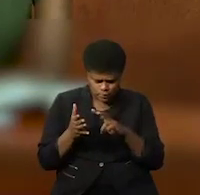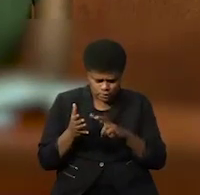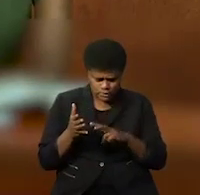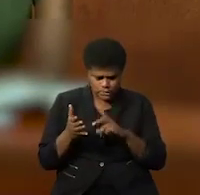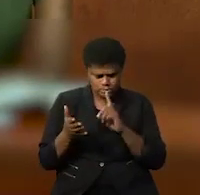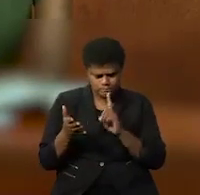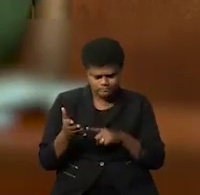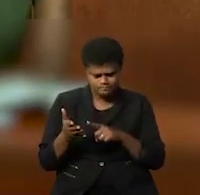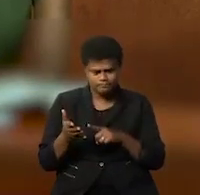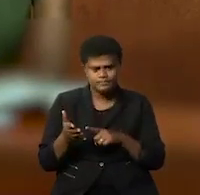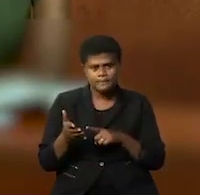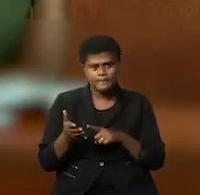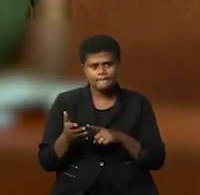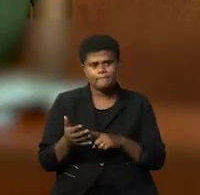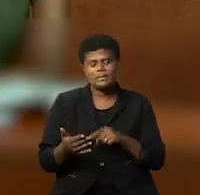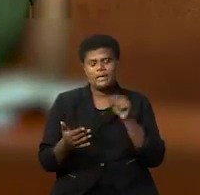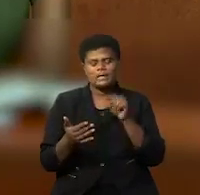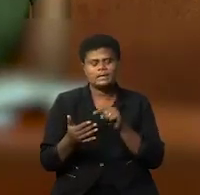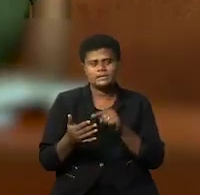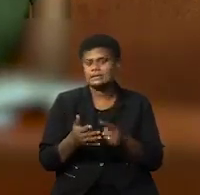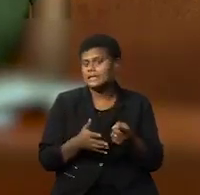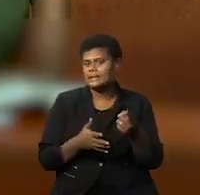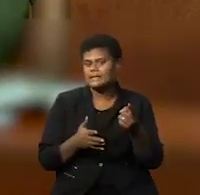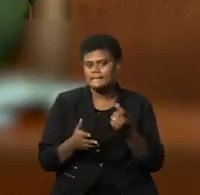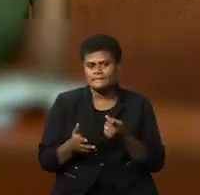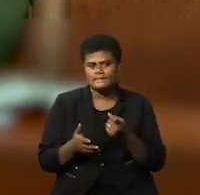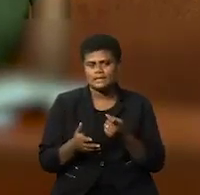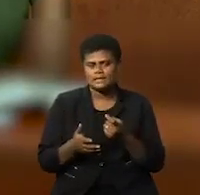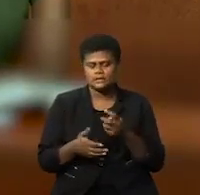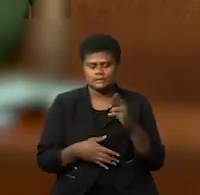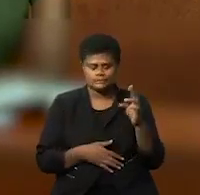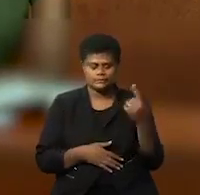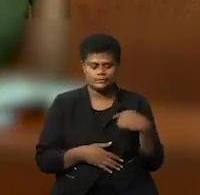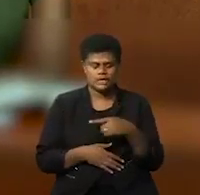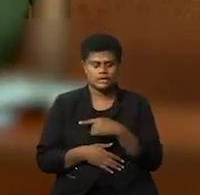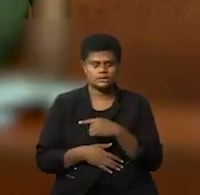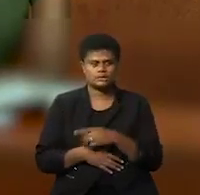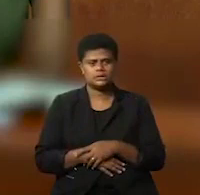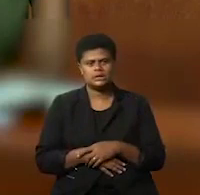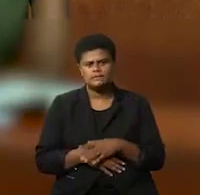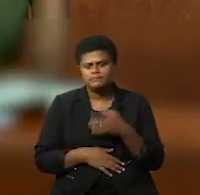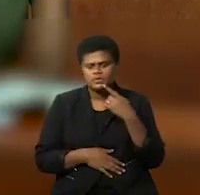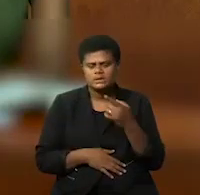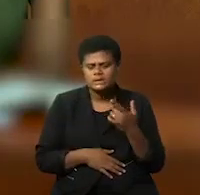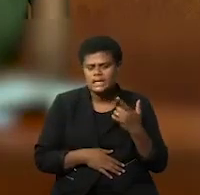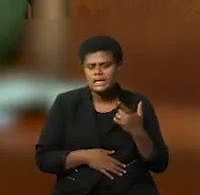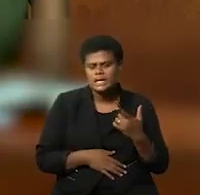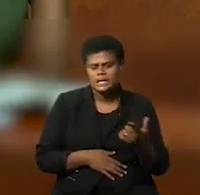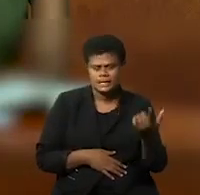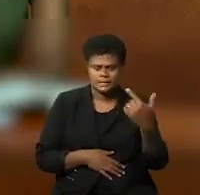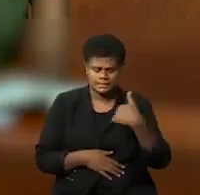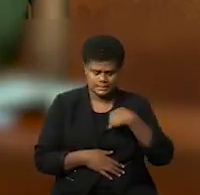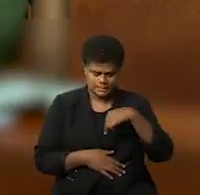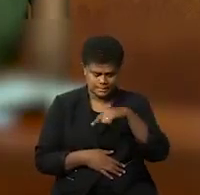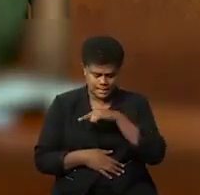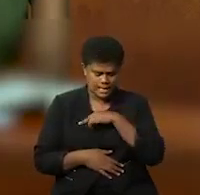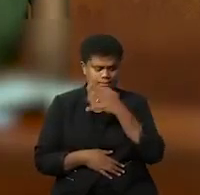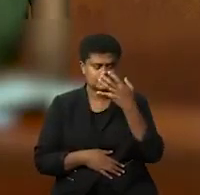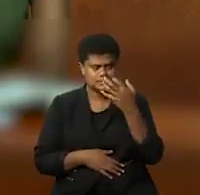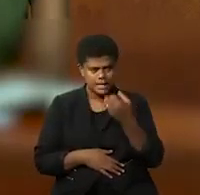is an invitation for us to do something there in that verse. It says that, let us have